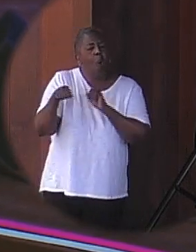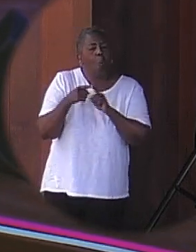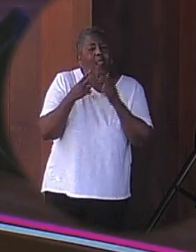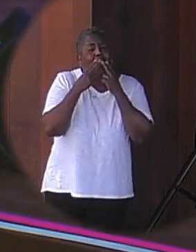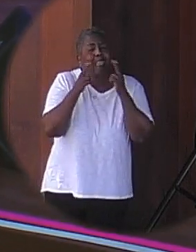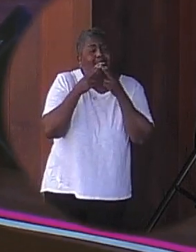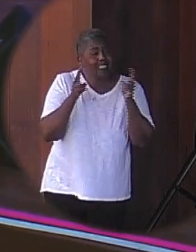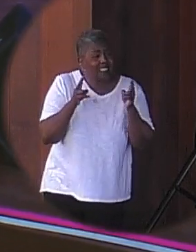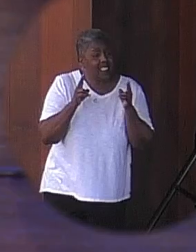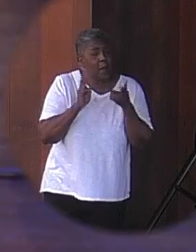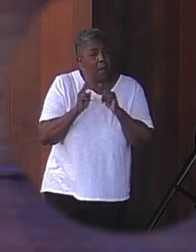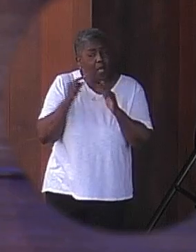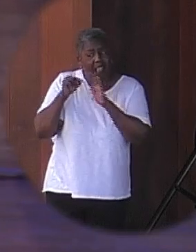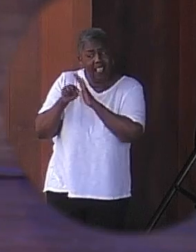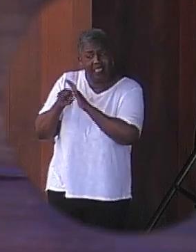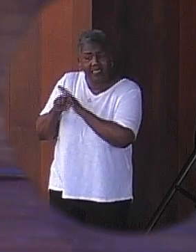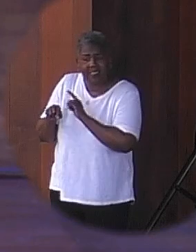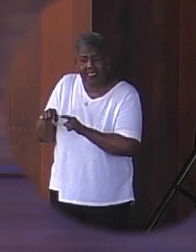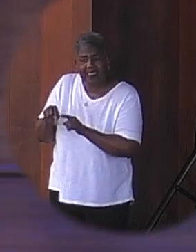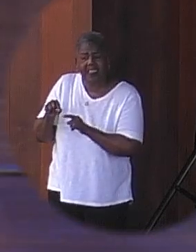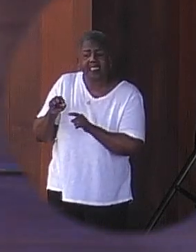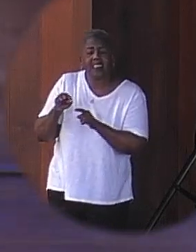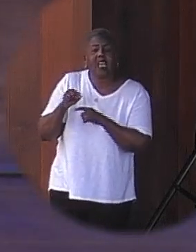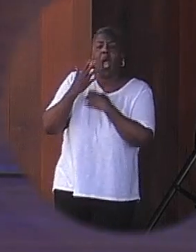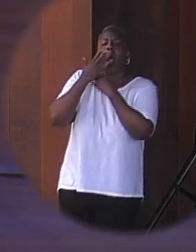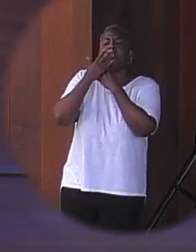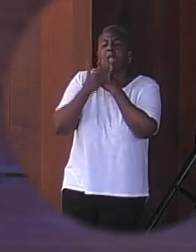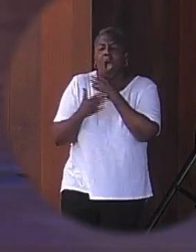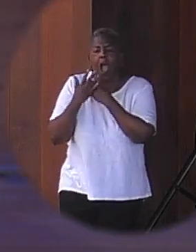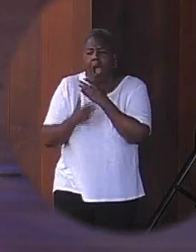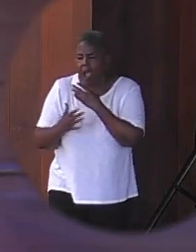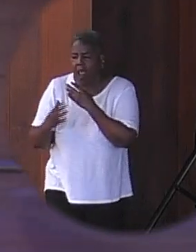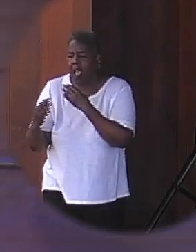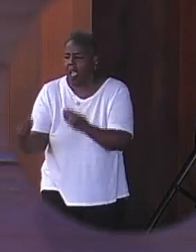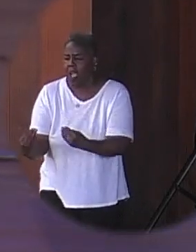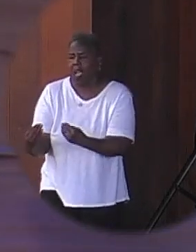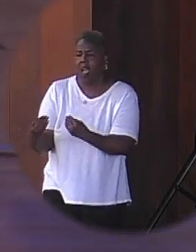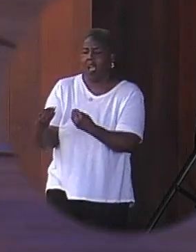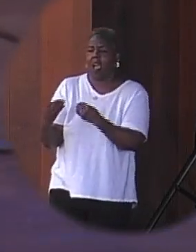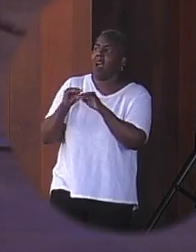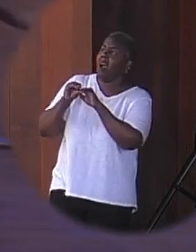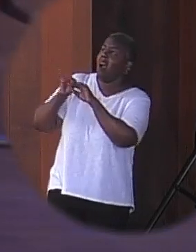innocent has been killed, its blood cries out to God.